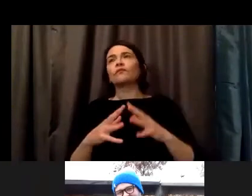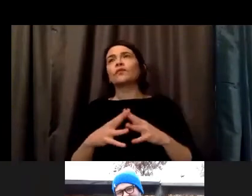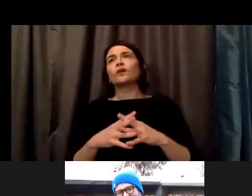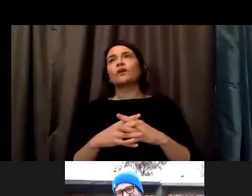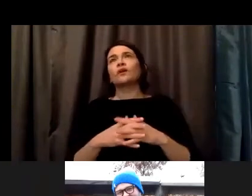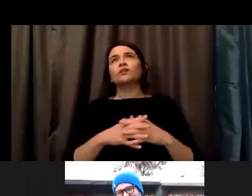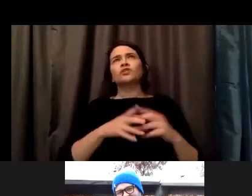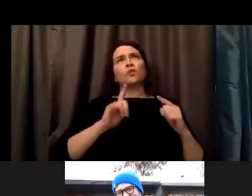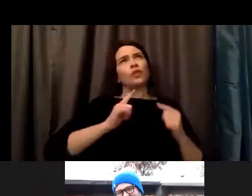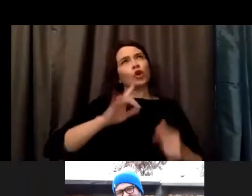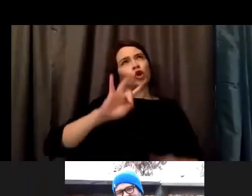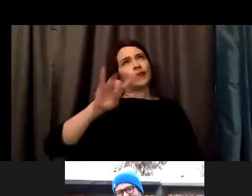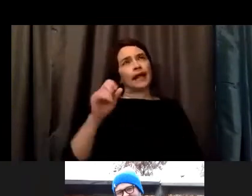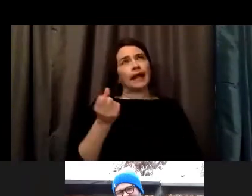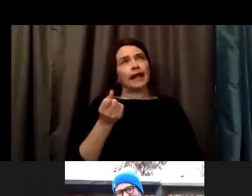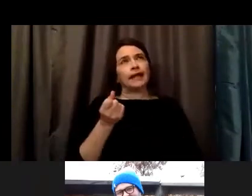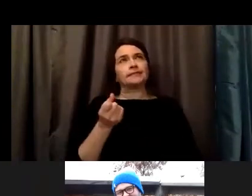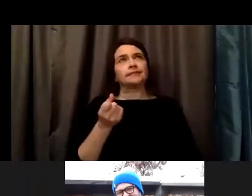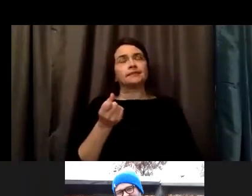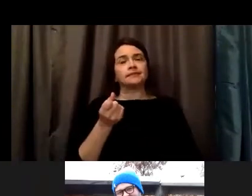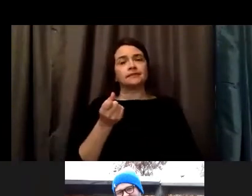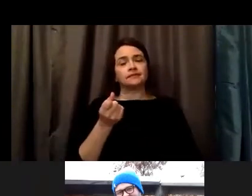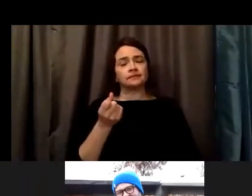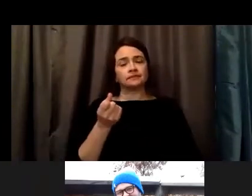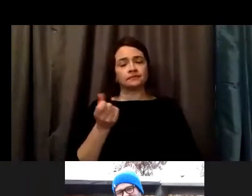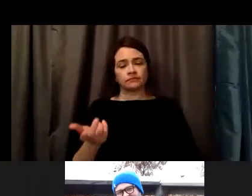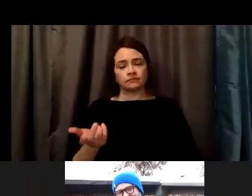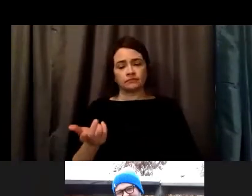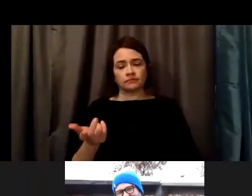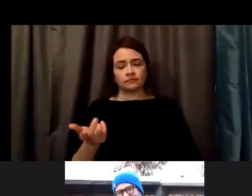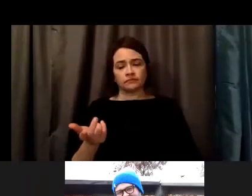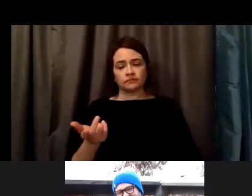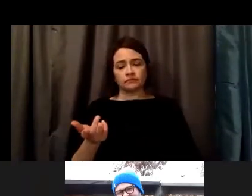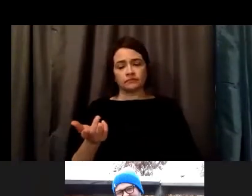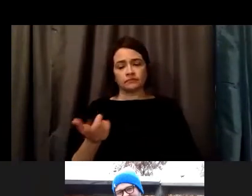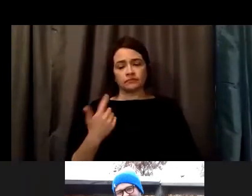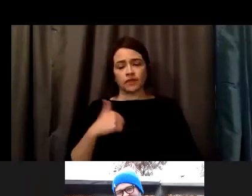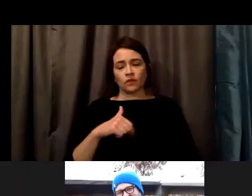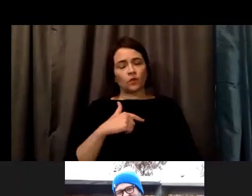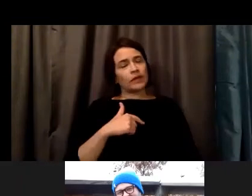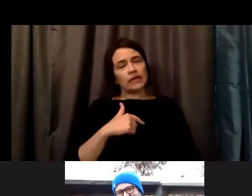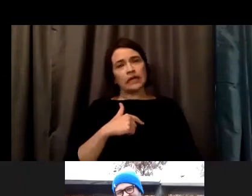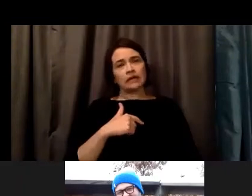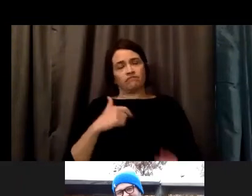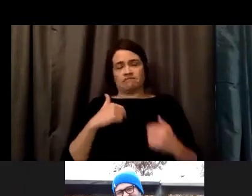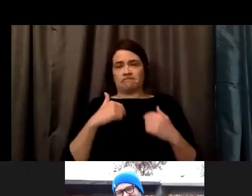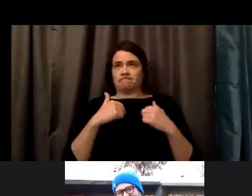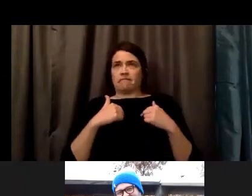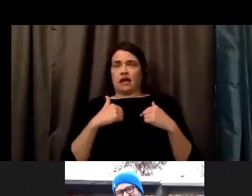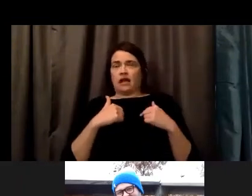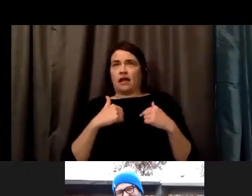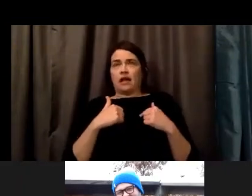'80s, we didn't really, or at least I didn't really feel